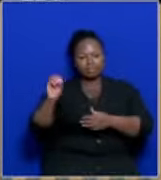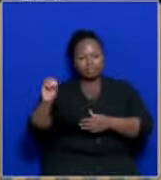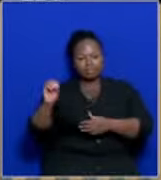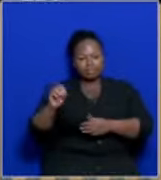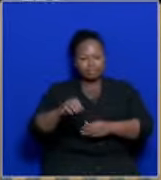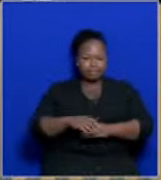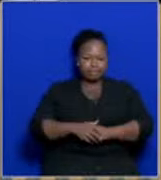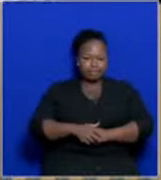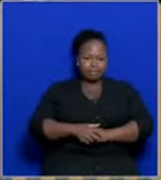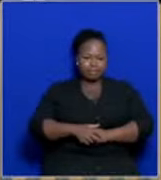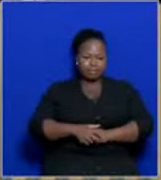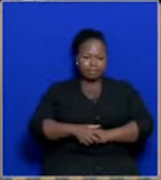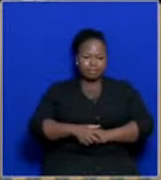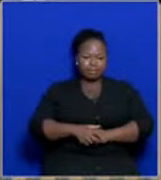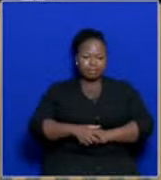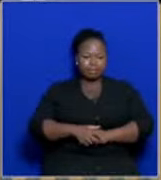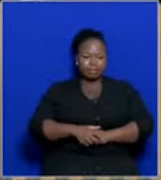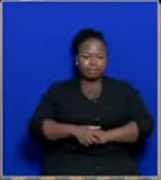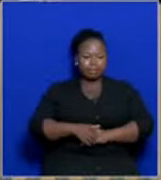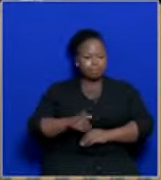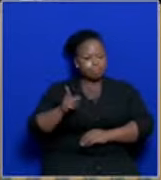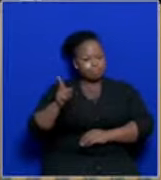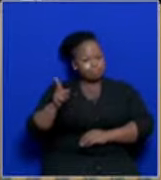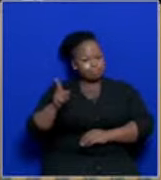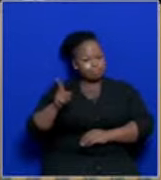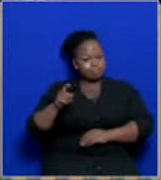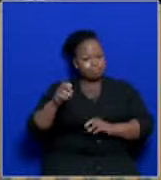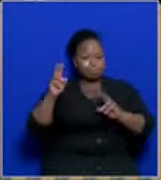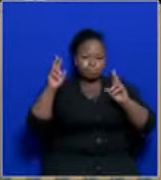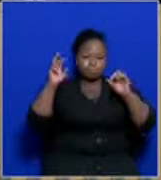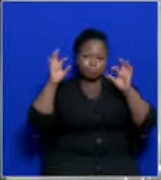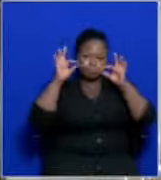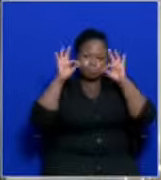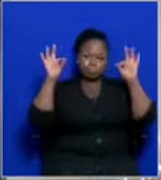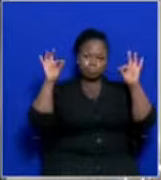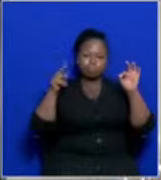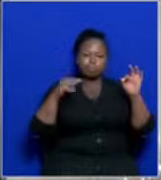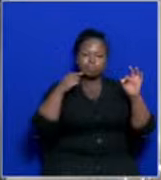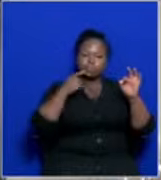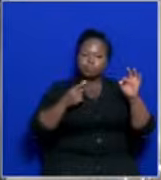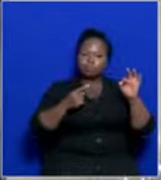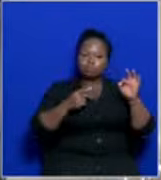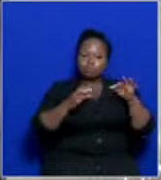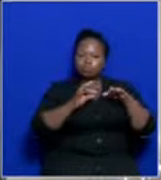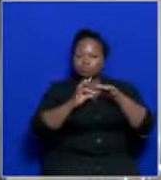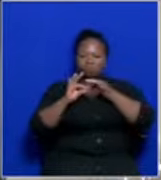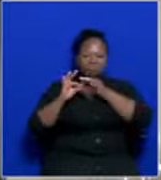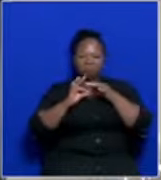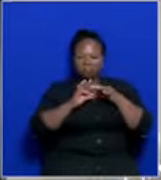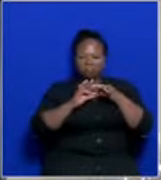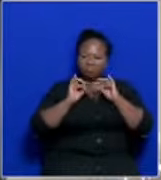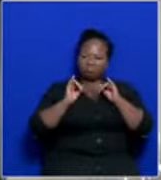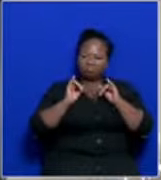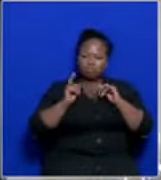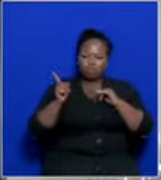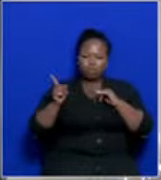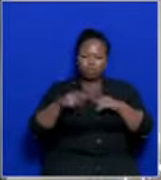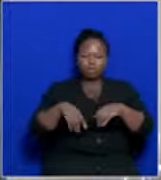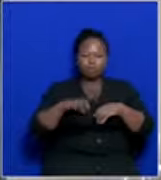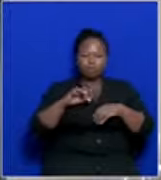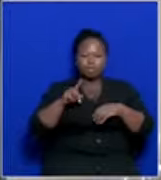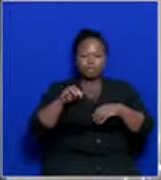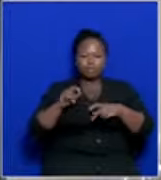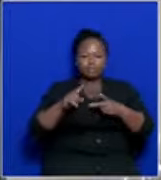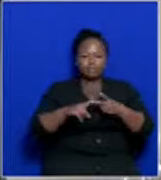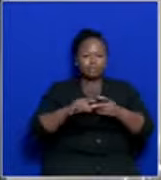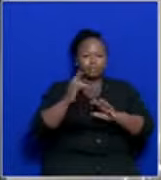Now, this particular heading reads allegations of improper relations with Brigadier Mkhwanazi and the city manager, of course,